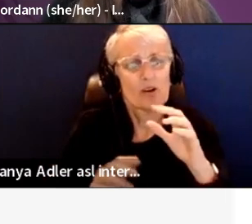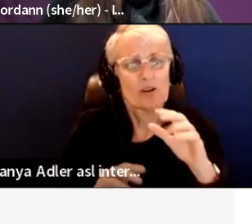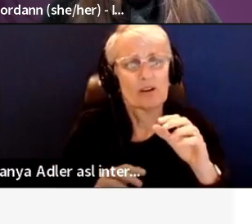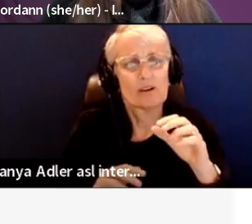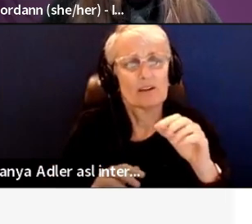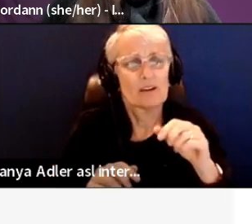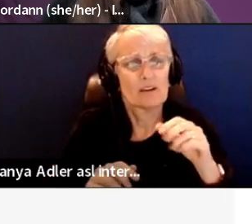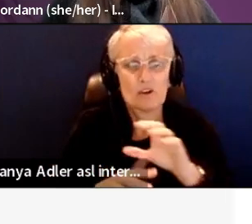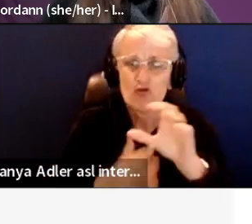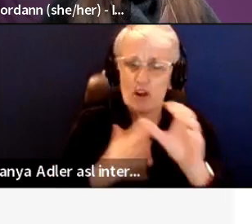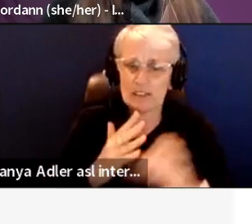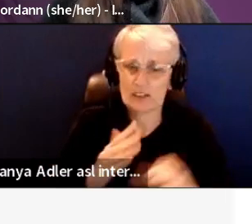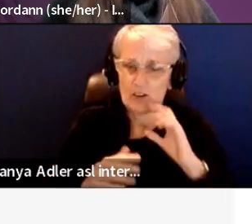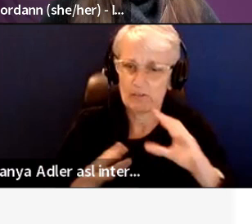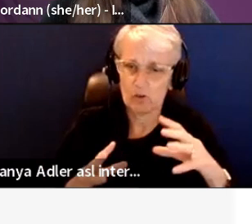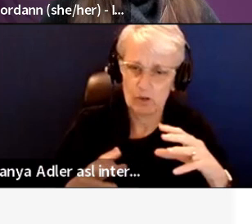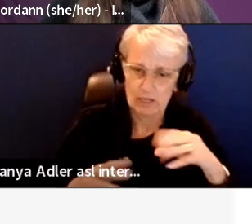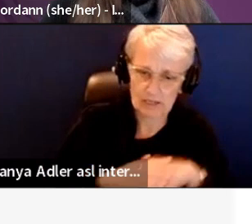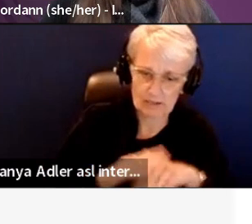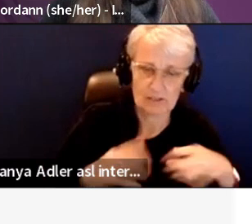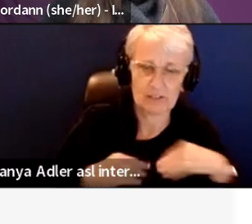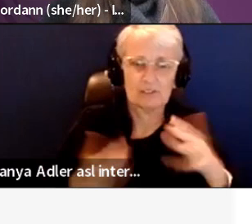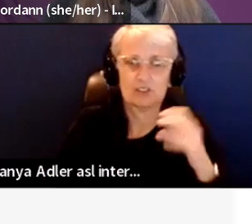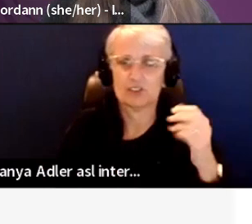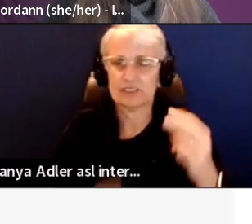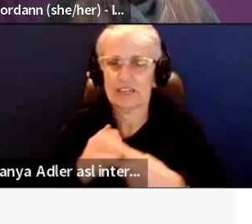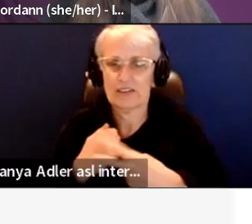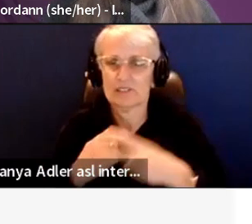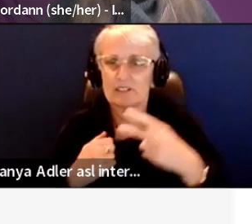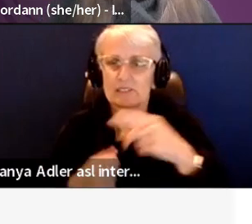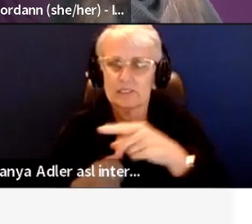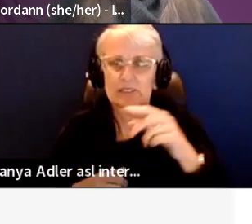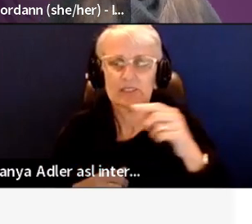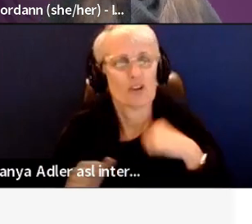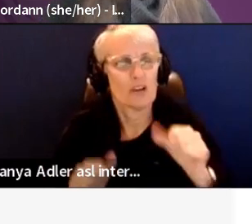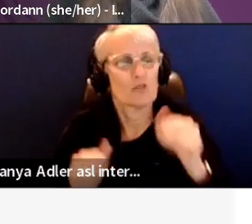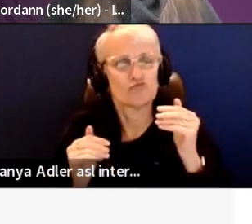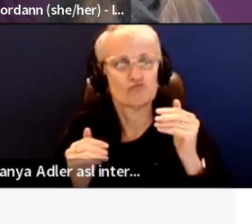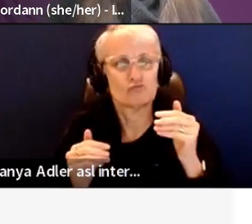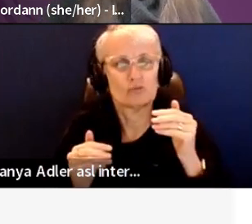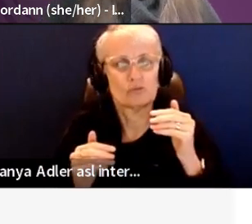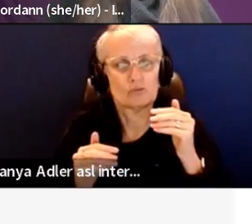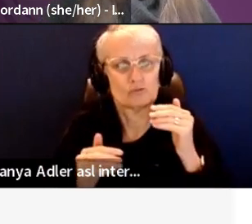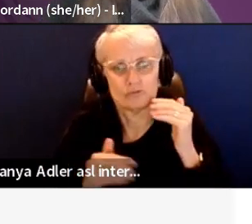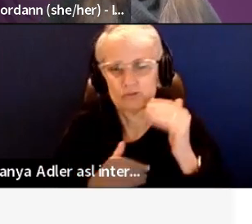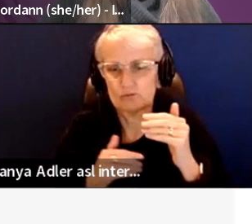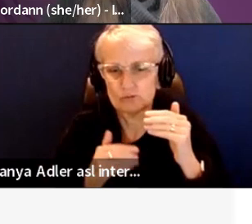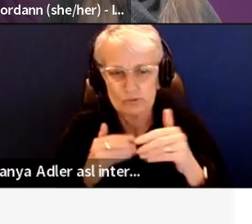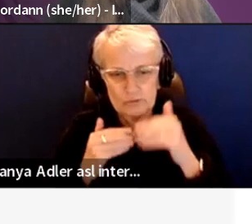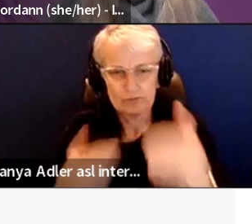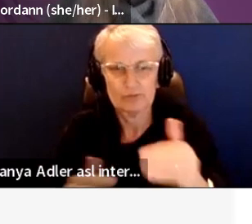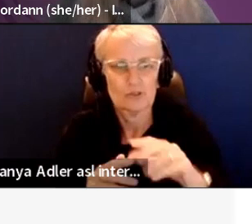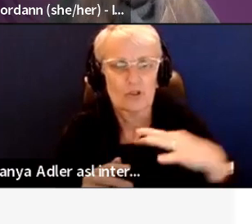is saved in your SM Apply portal. So you'll be allowed to proceed right to the